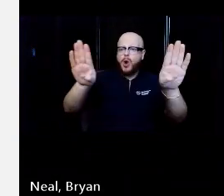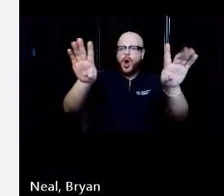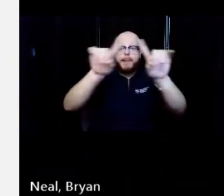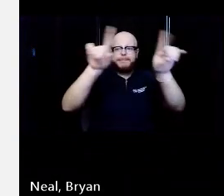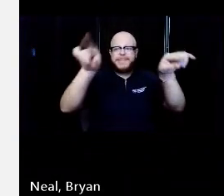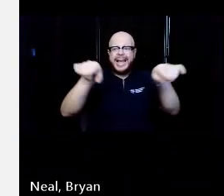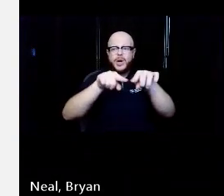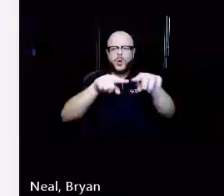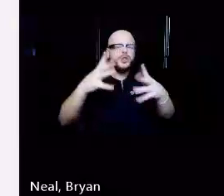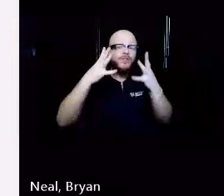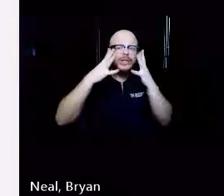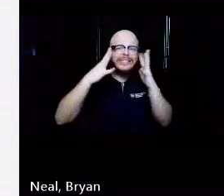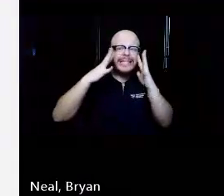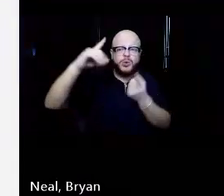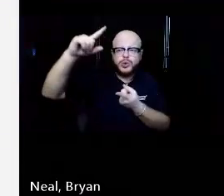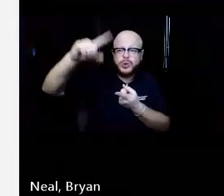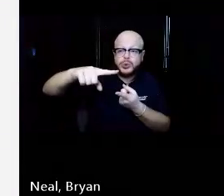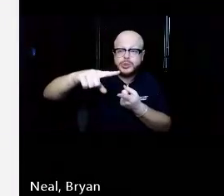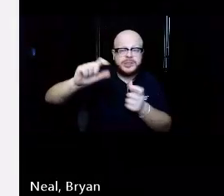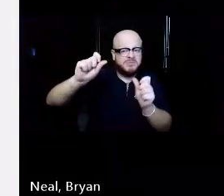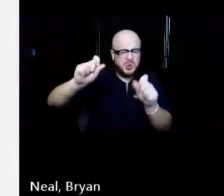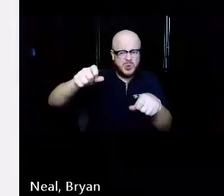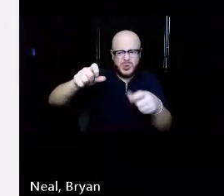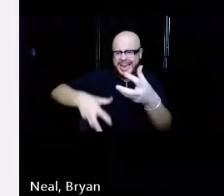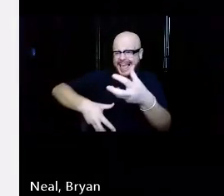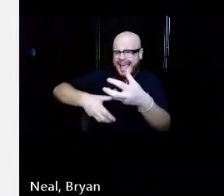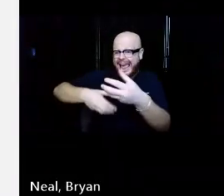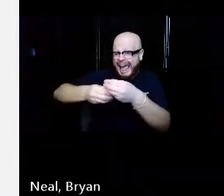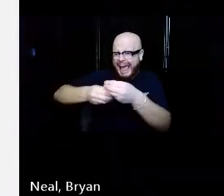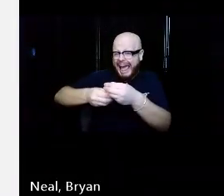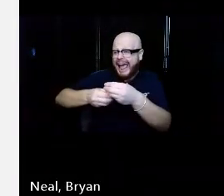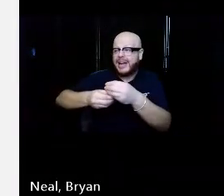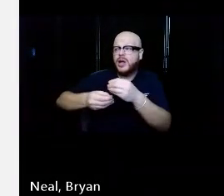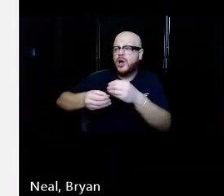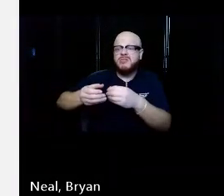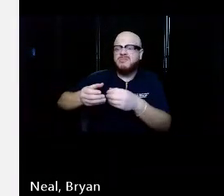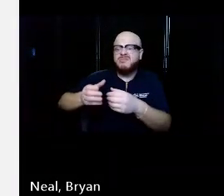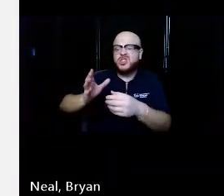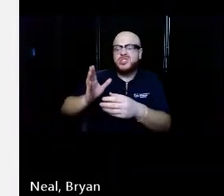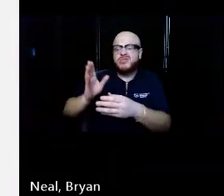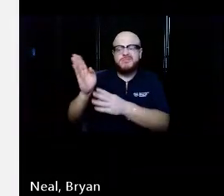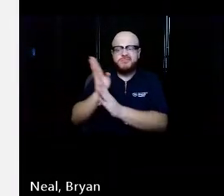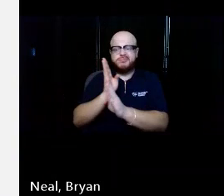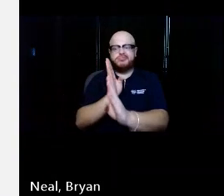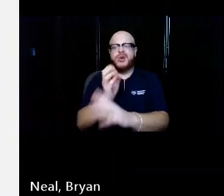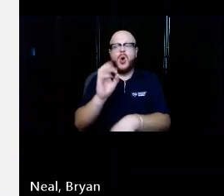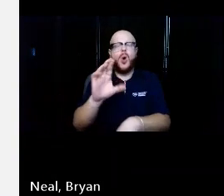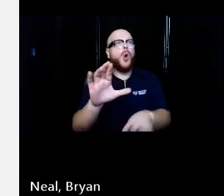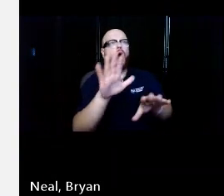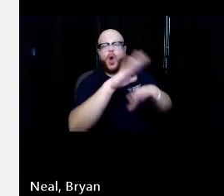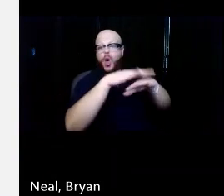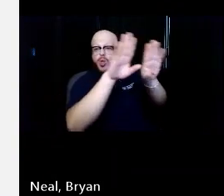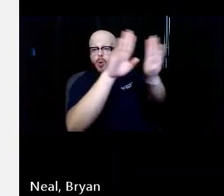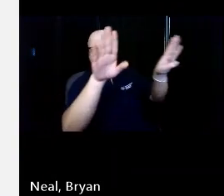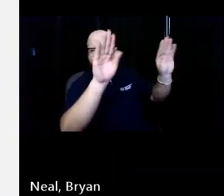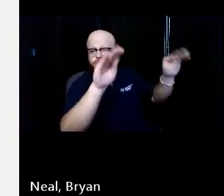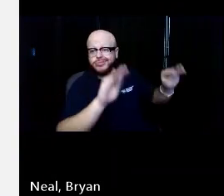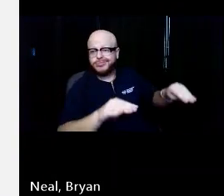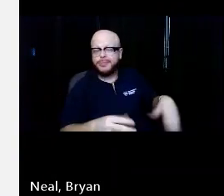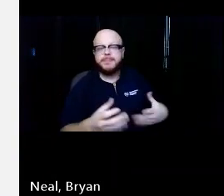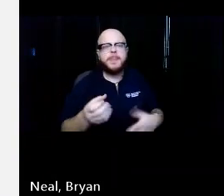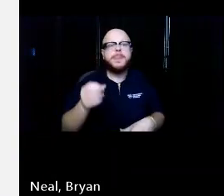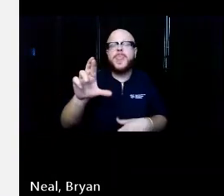divider or mounted on walls. Lastly, consider placing noisy items like printers away from areas where people spend most